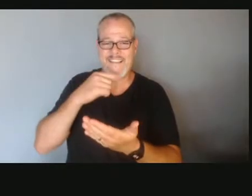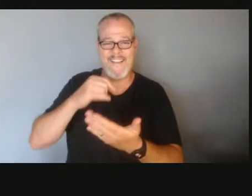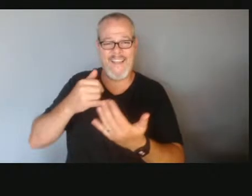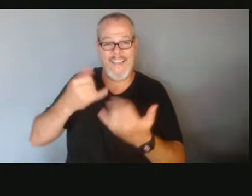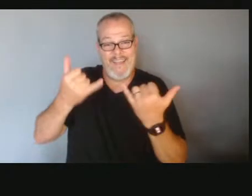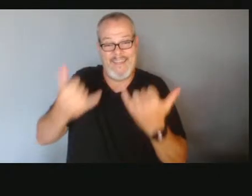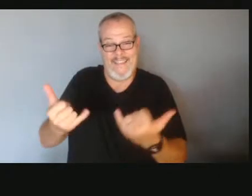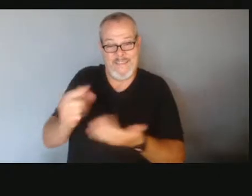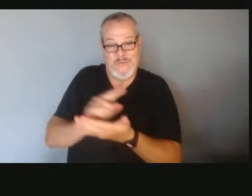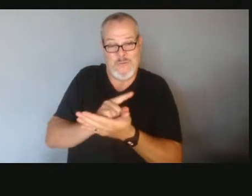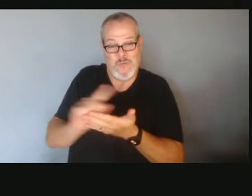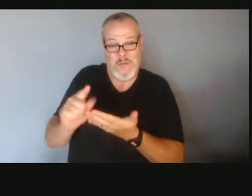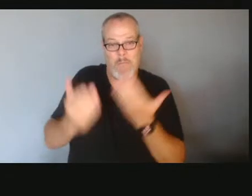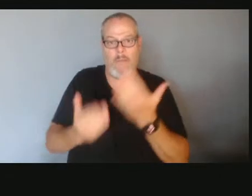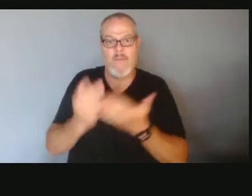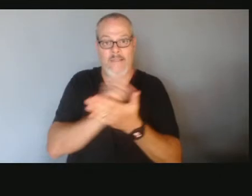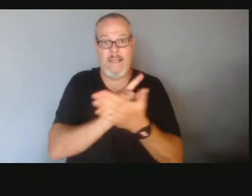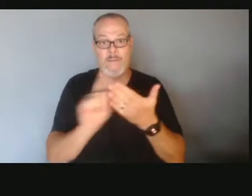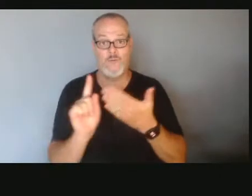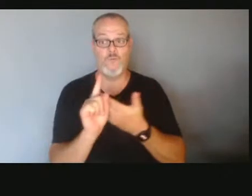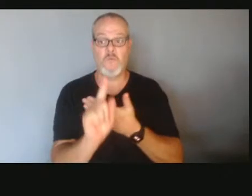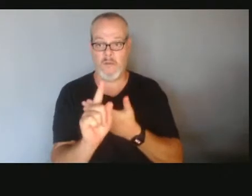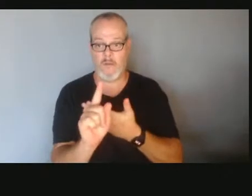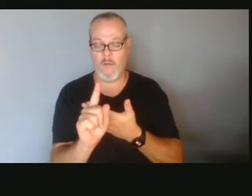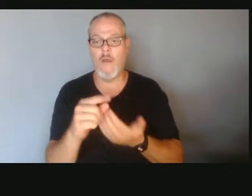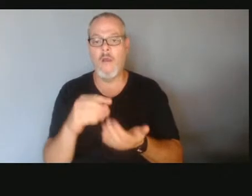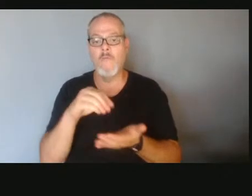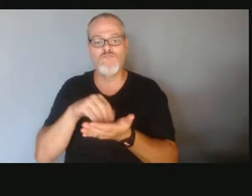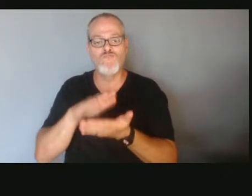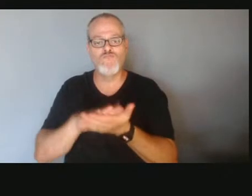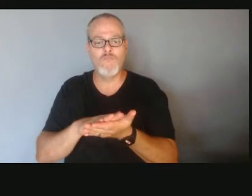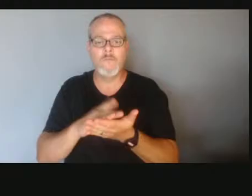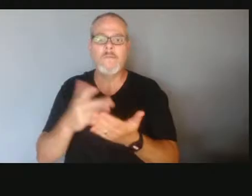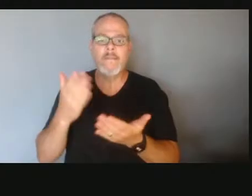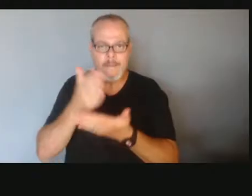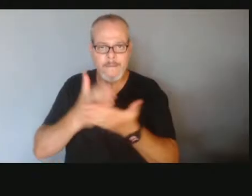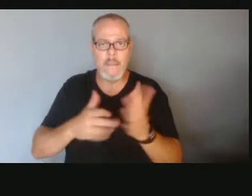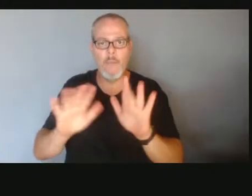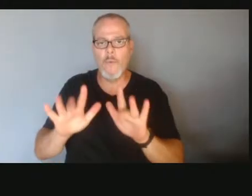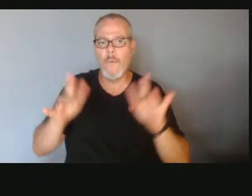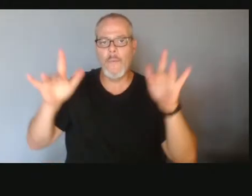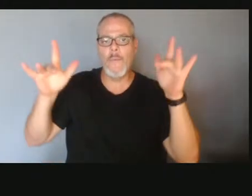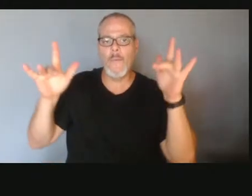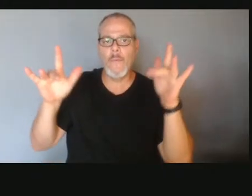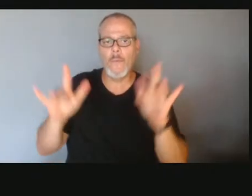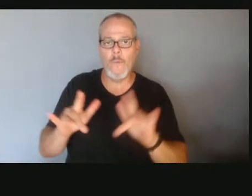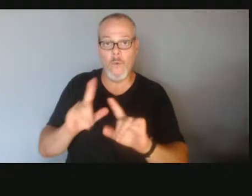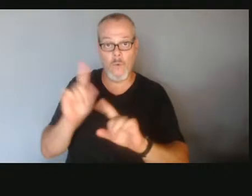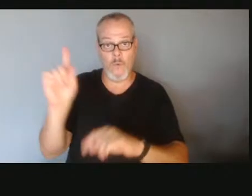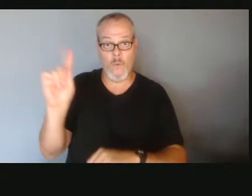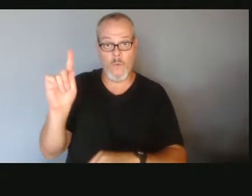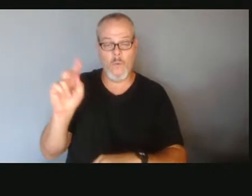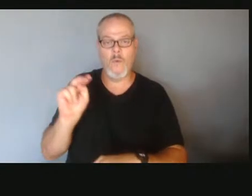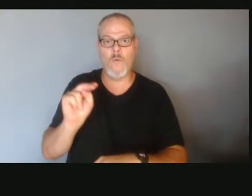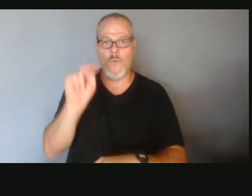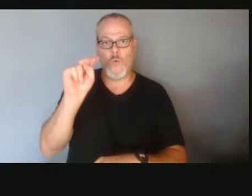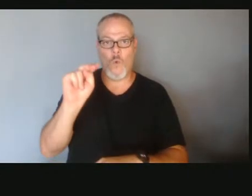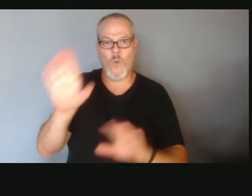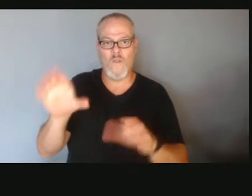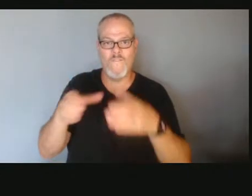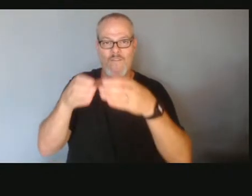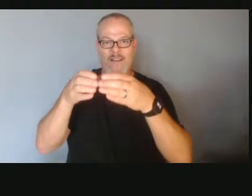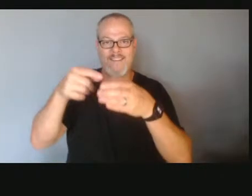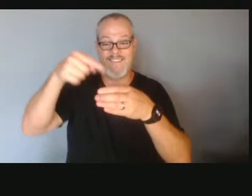week. And they noted that there was incandescence glow from the north vent on the night of August